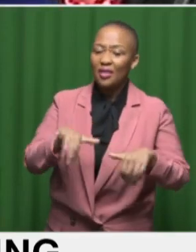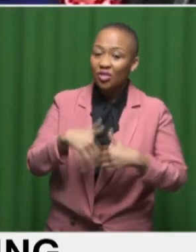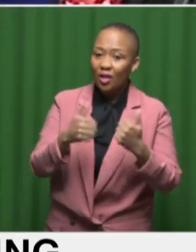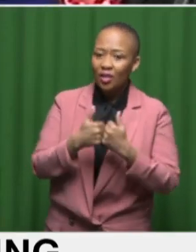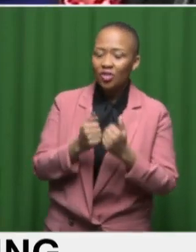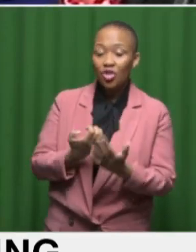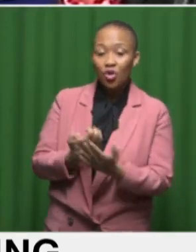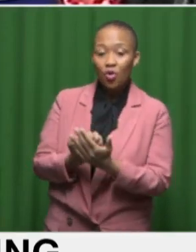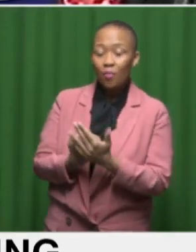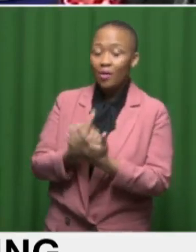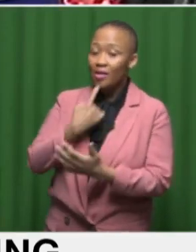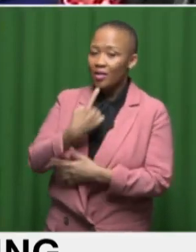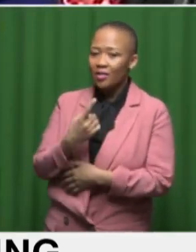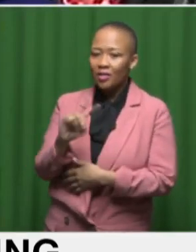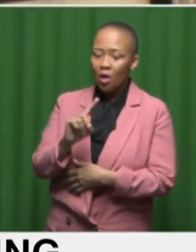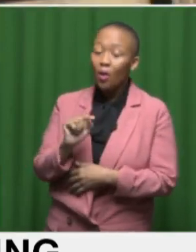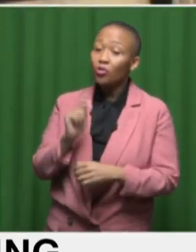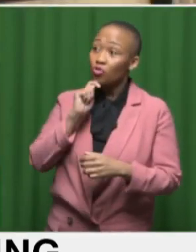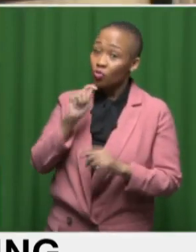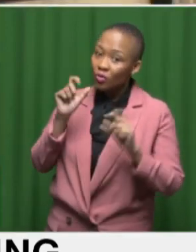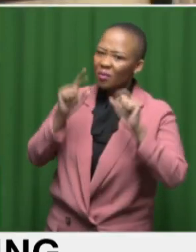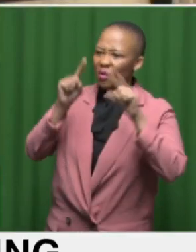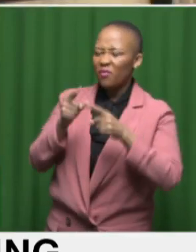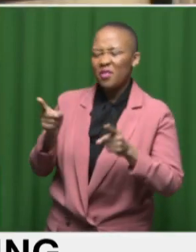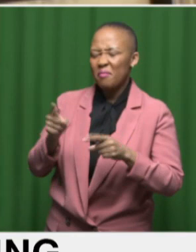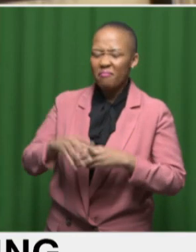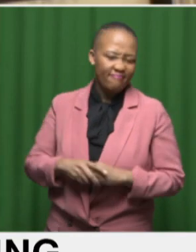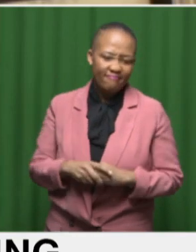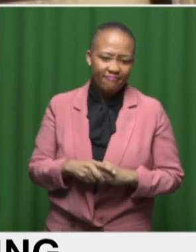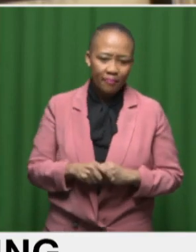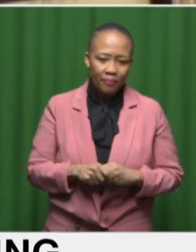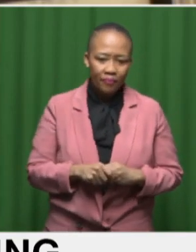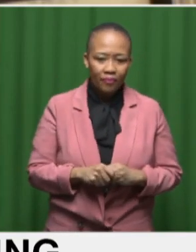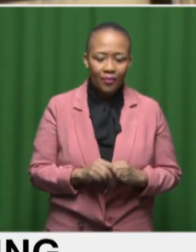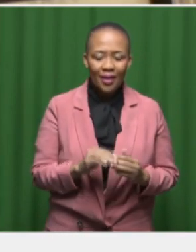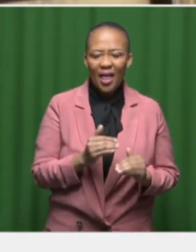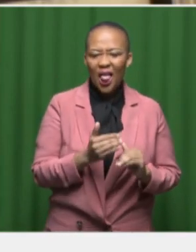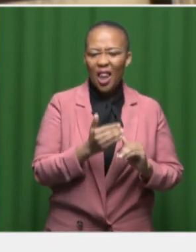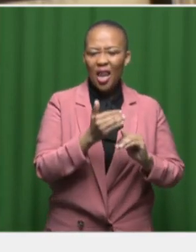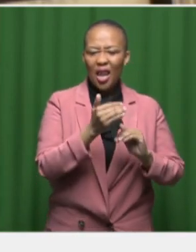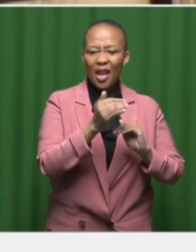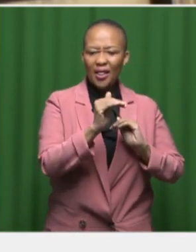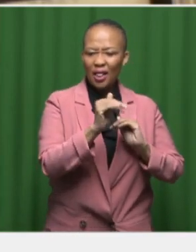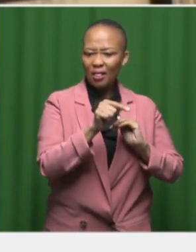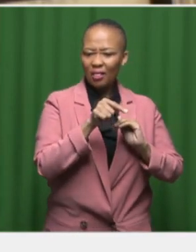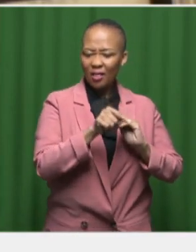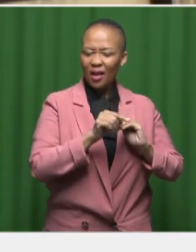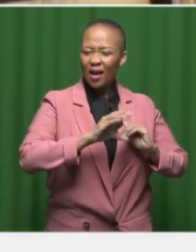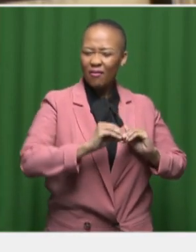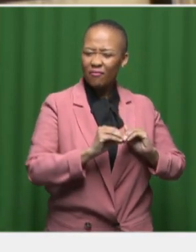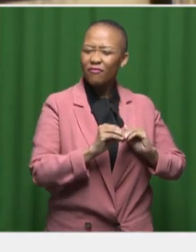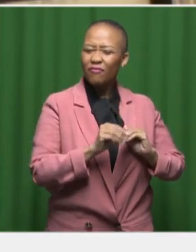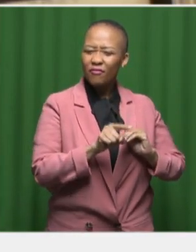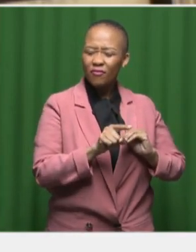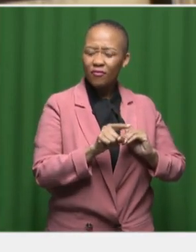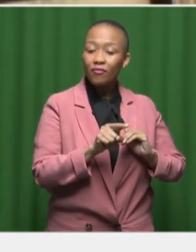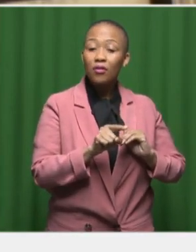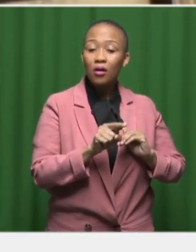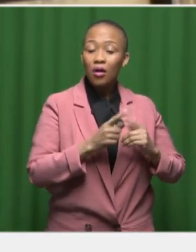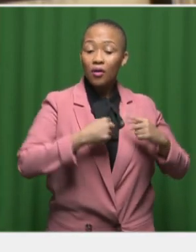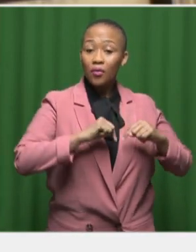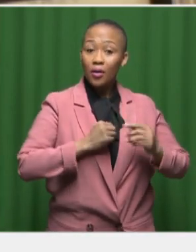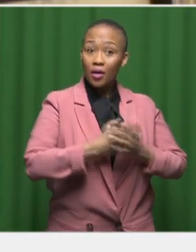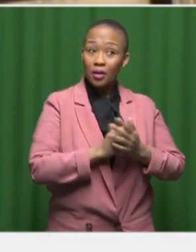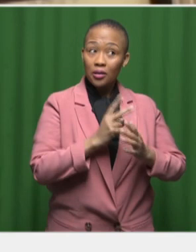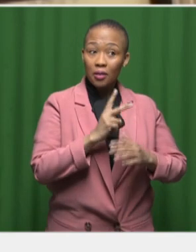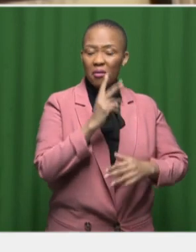latest decline comes as no surprise. Right now, there is very little of a silver lining that one can see, certainly for the